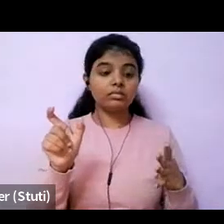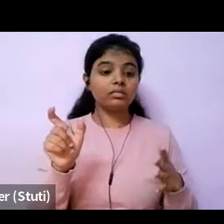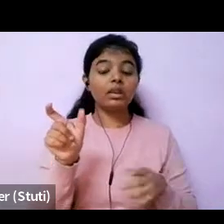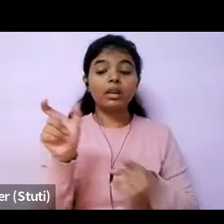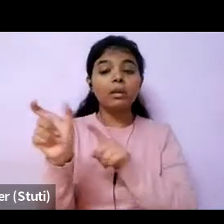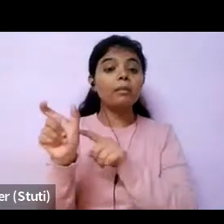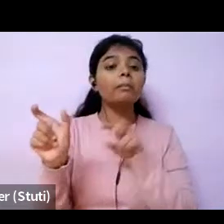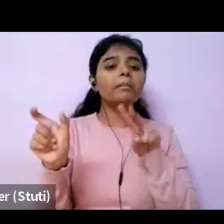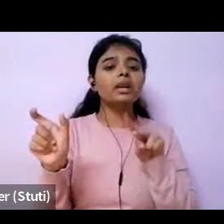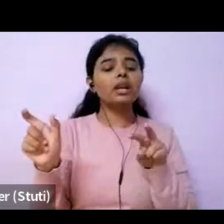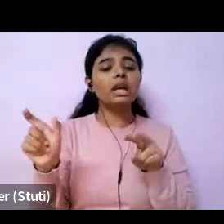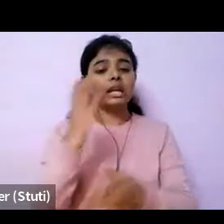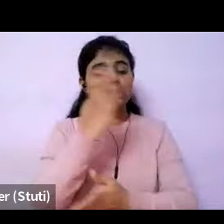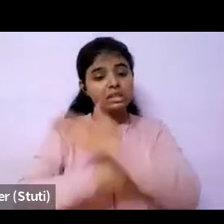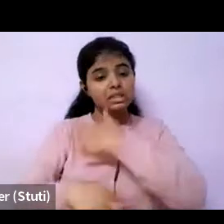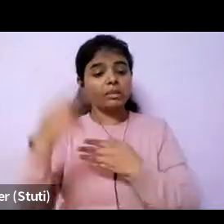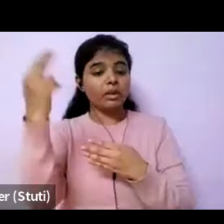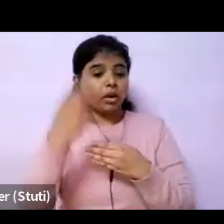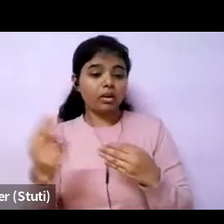disabled artist is